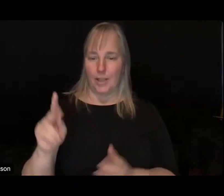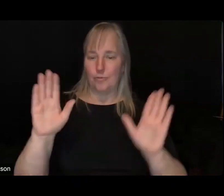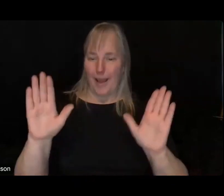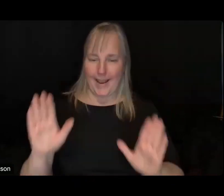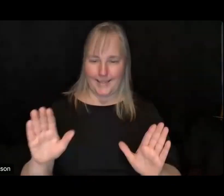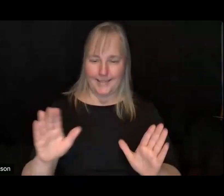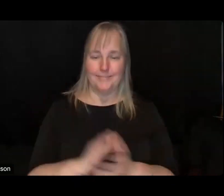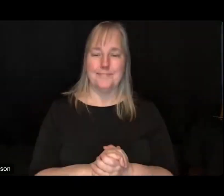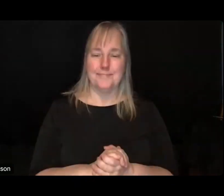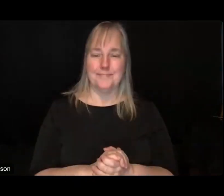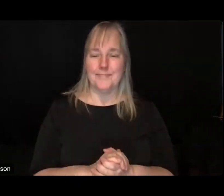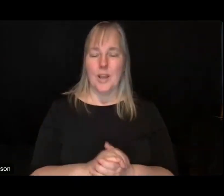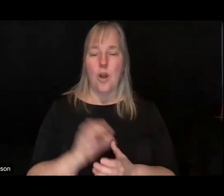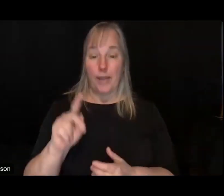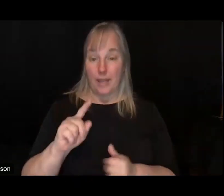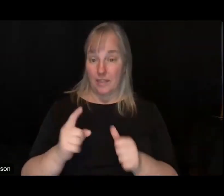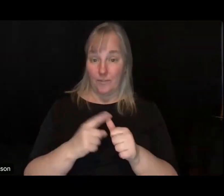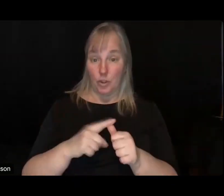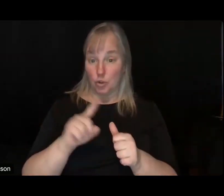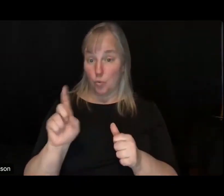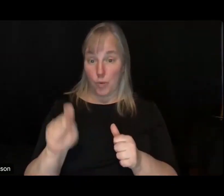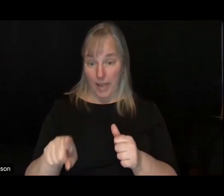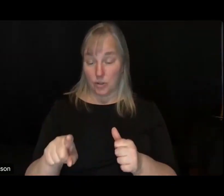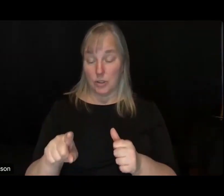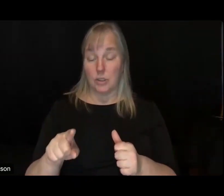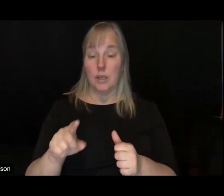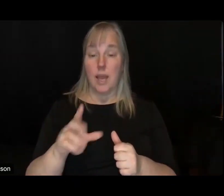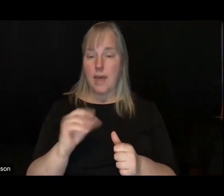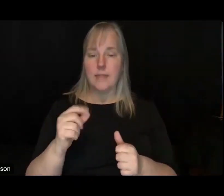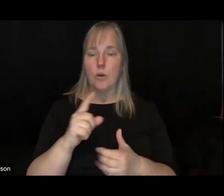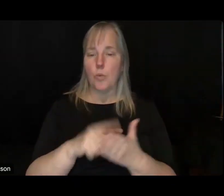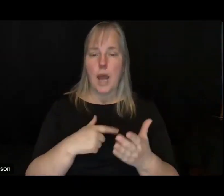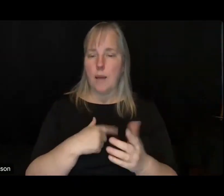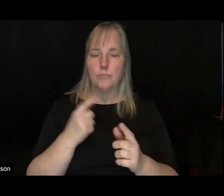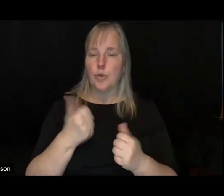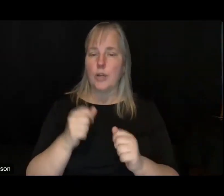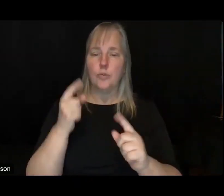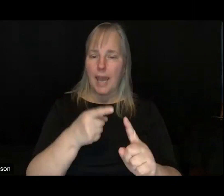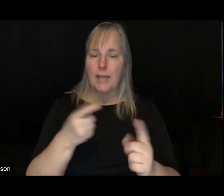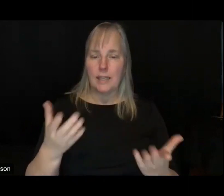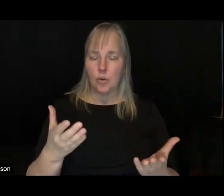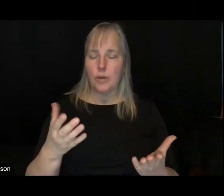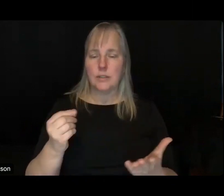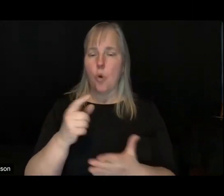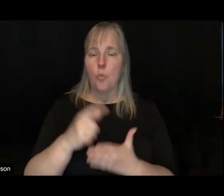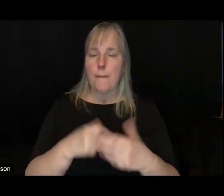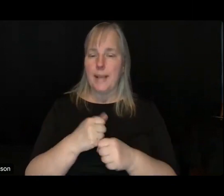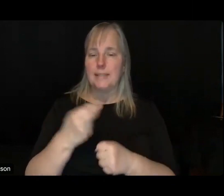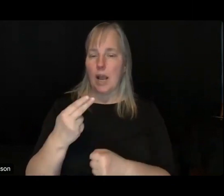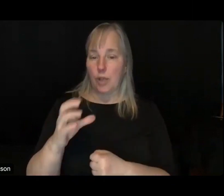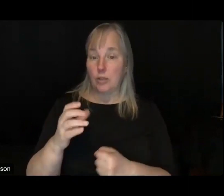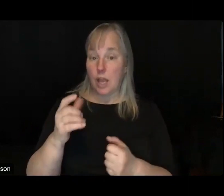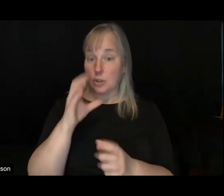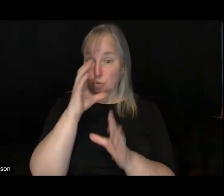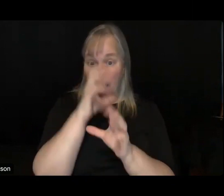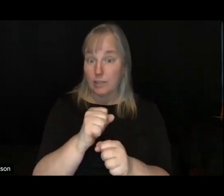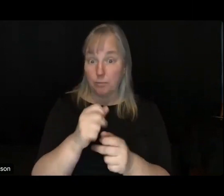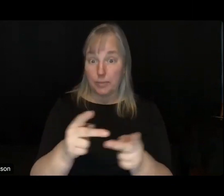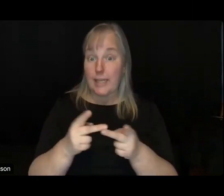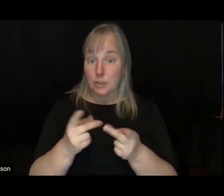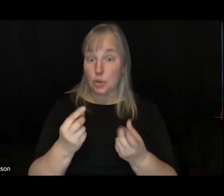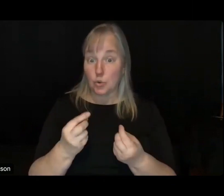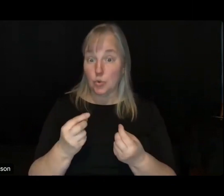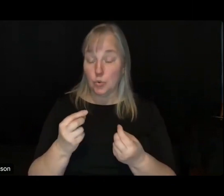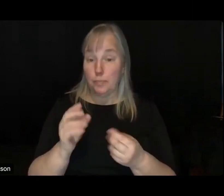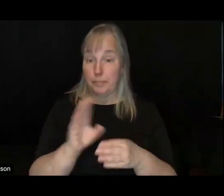All right, so yes, the first question, and what I'm trying to get here is like, what makes Howard County attractive place to do business, and what makes it a